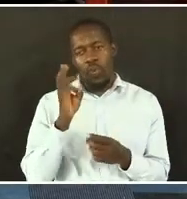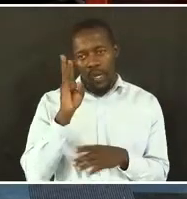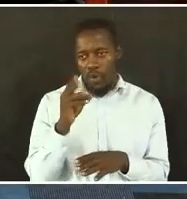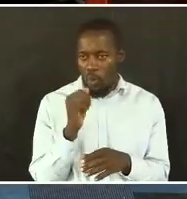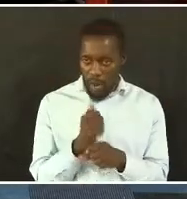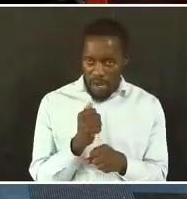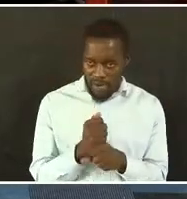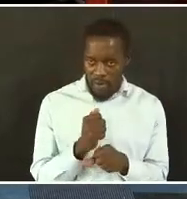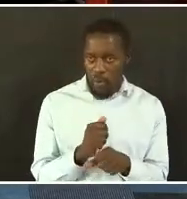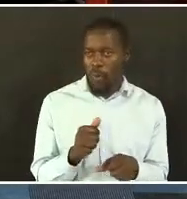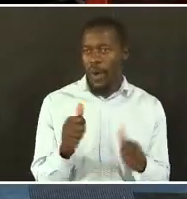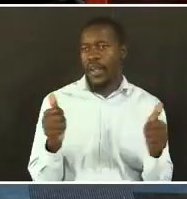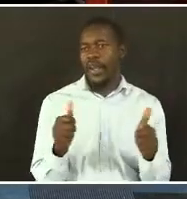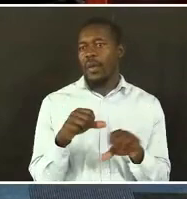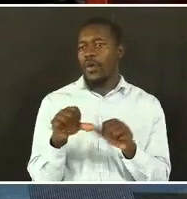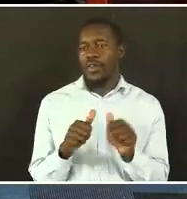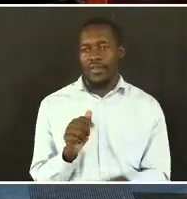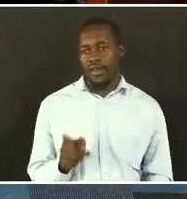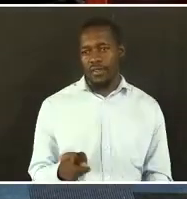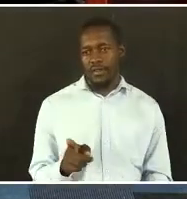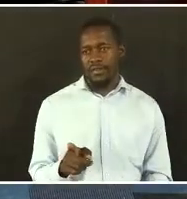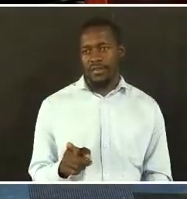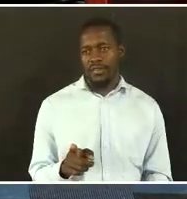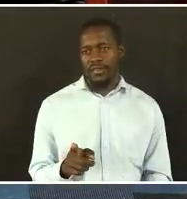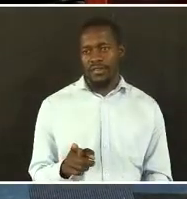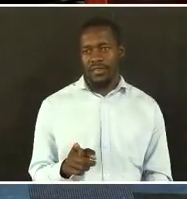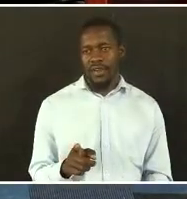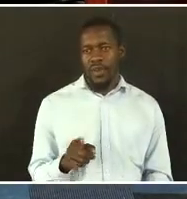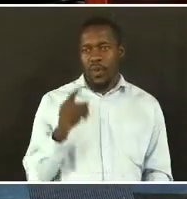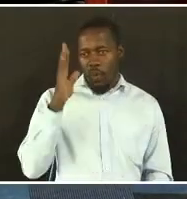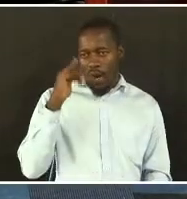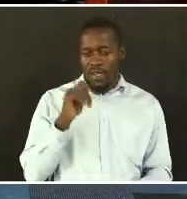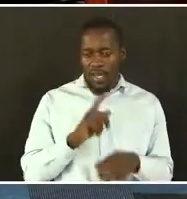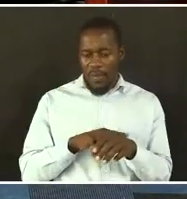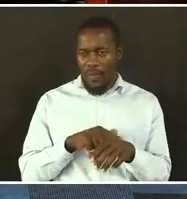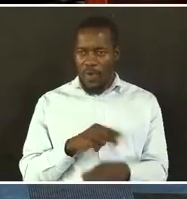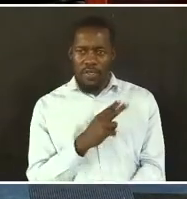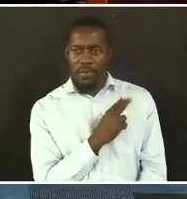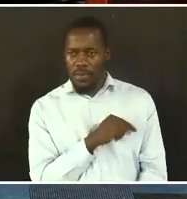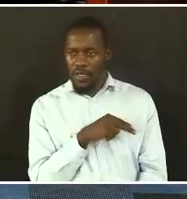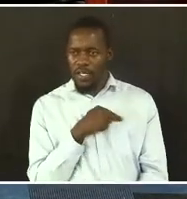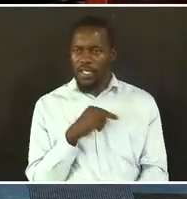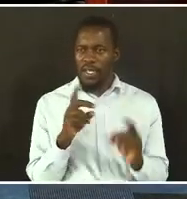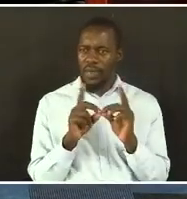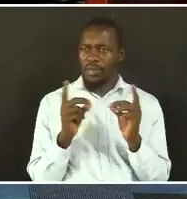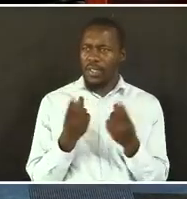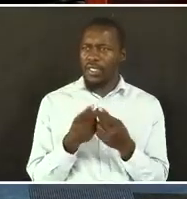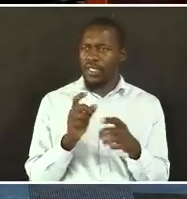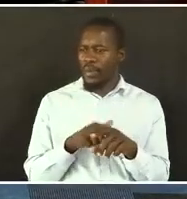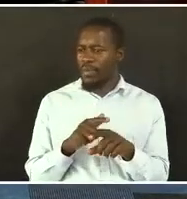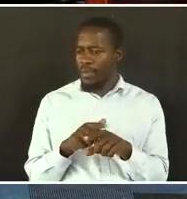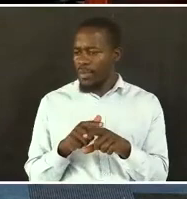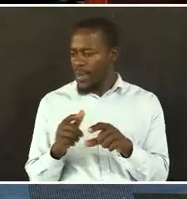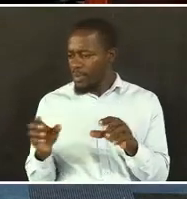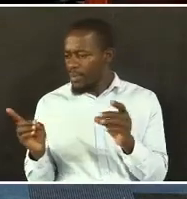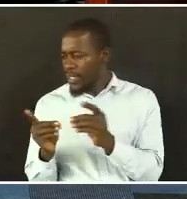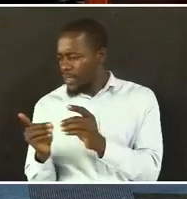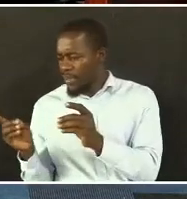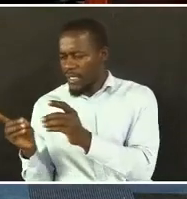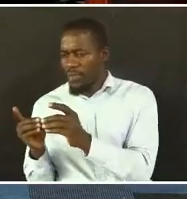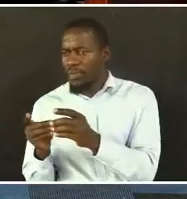they go about meeting people in hospital, they don't go meeting people asking them, do you want your bill to be paid?